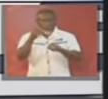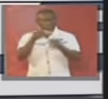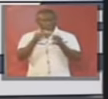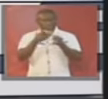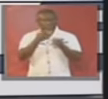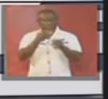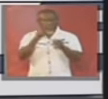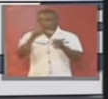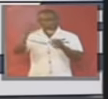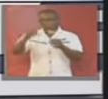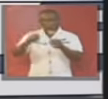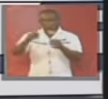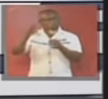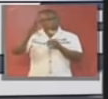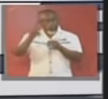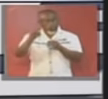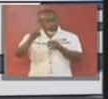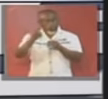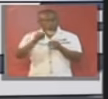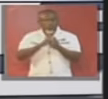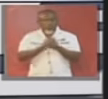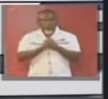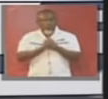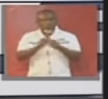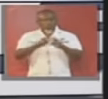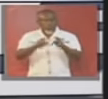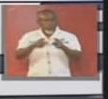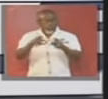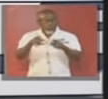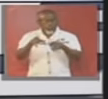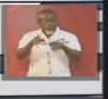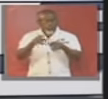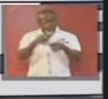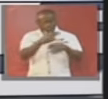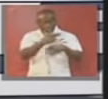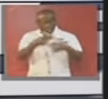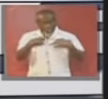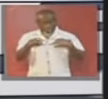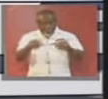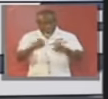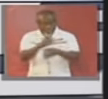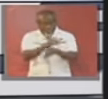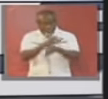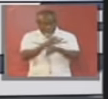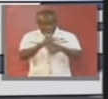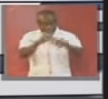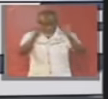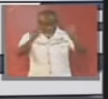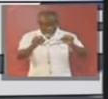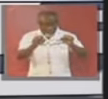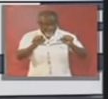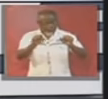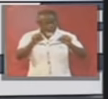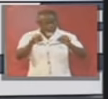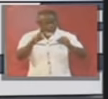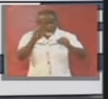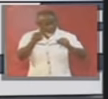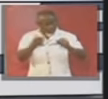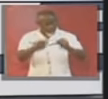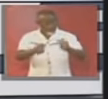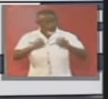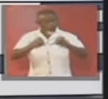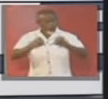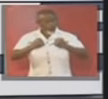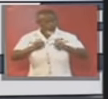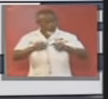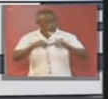has demonstrated a level of resilience with respect to managing the COVID-19 pandemic. And in Trinidad